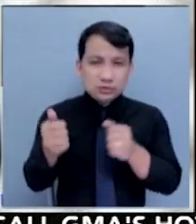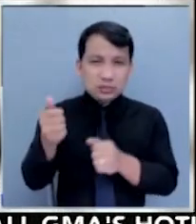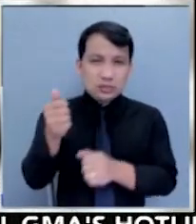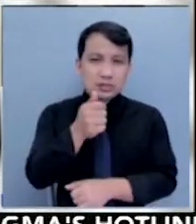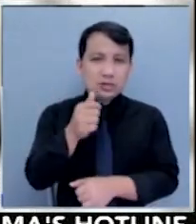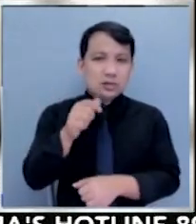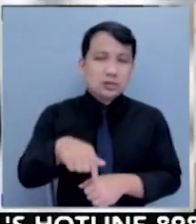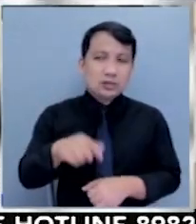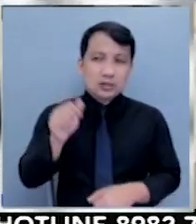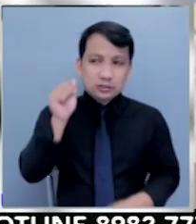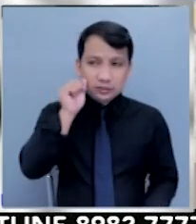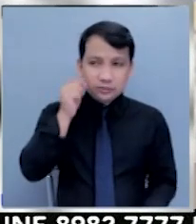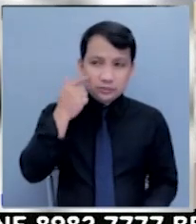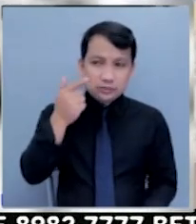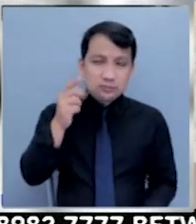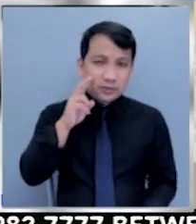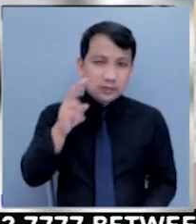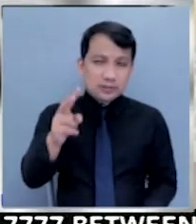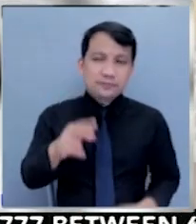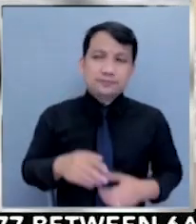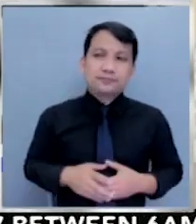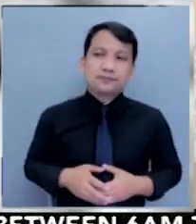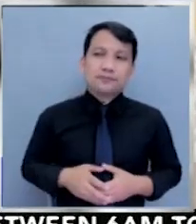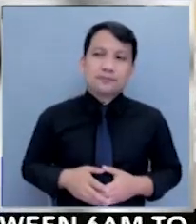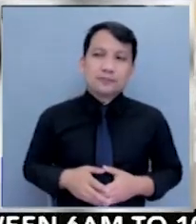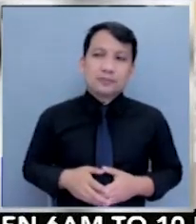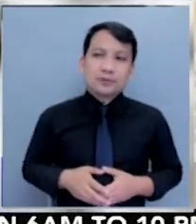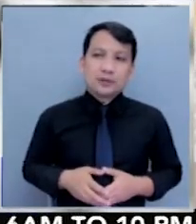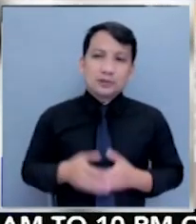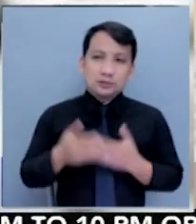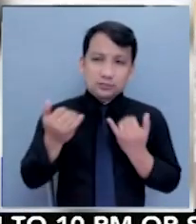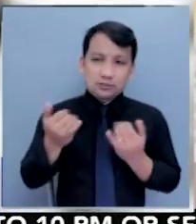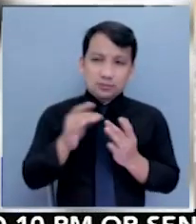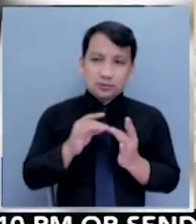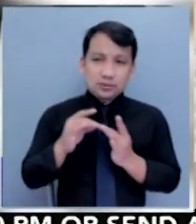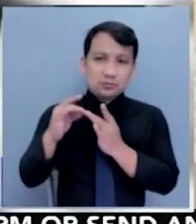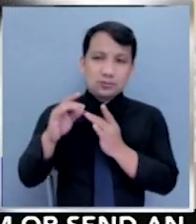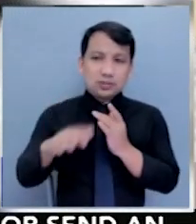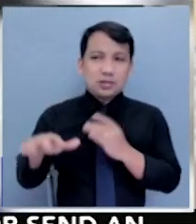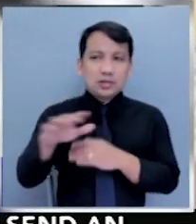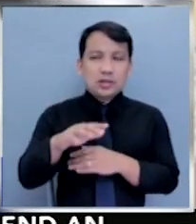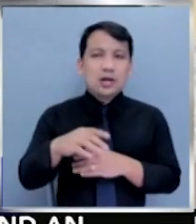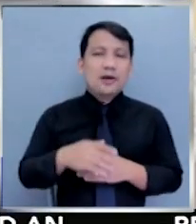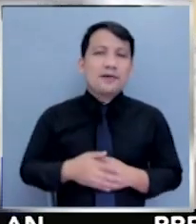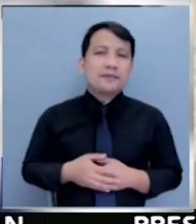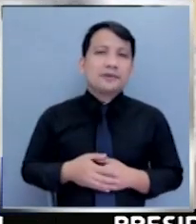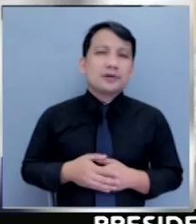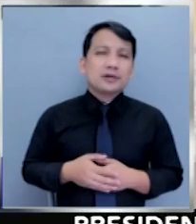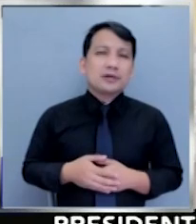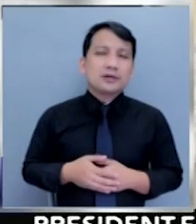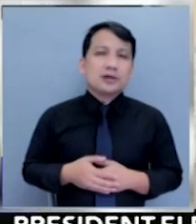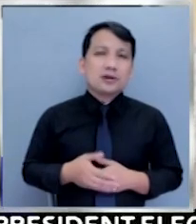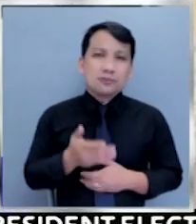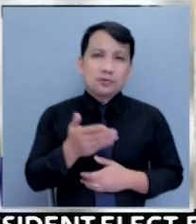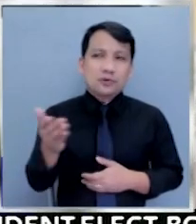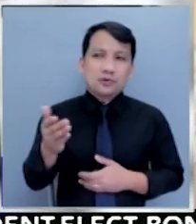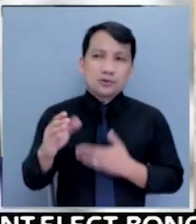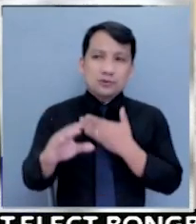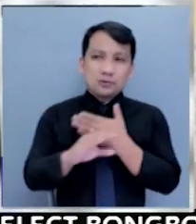Gozon Valdez. Today is a special day for Sparkle with the contract